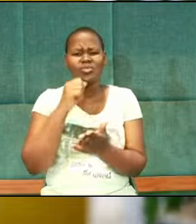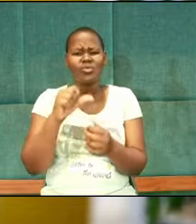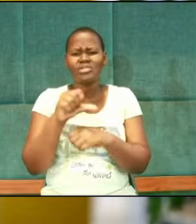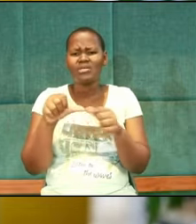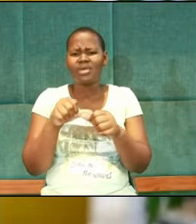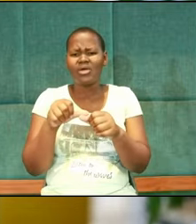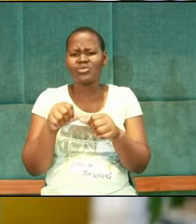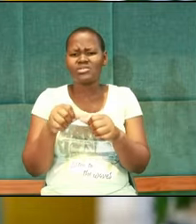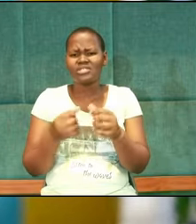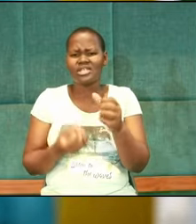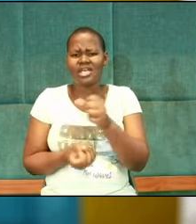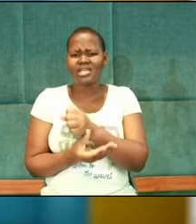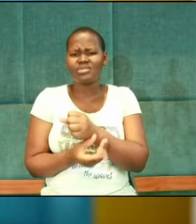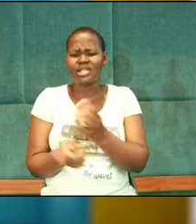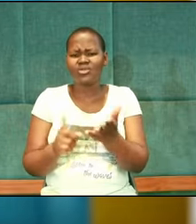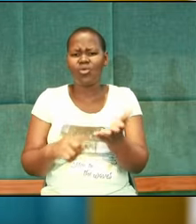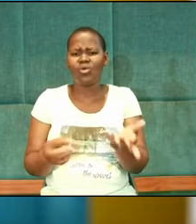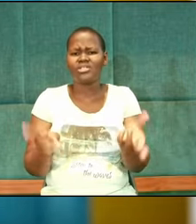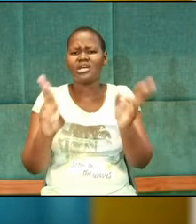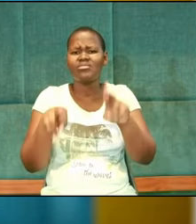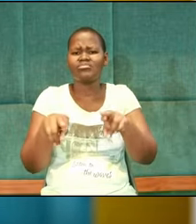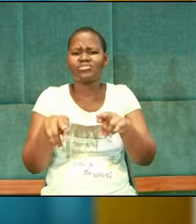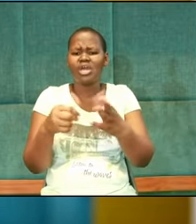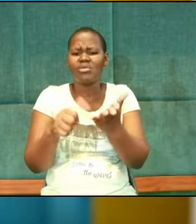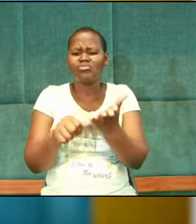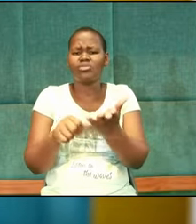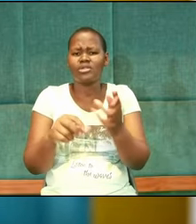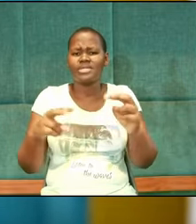what is happening. The problem is seeking for